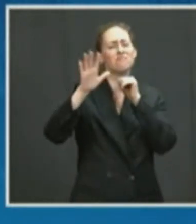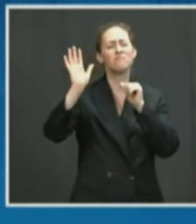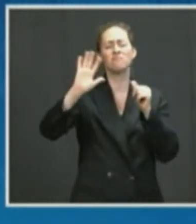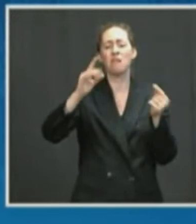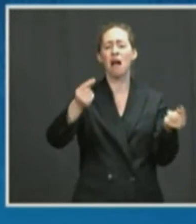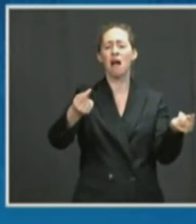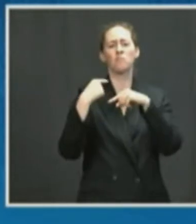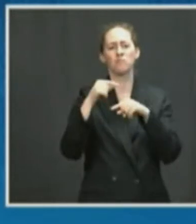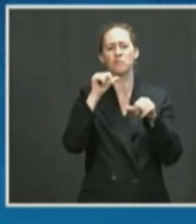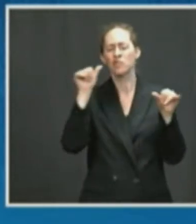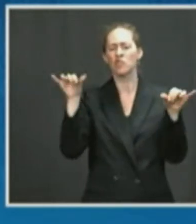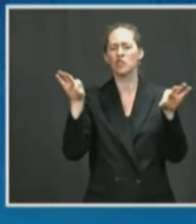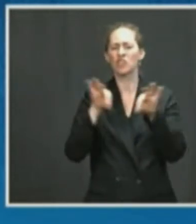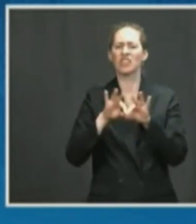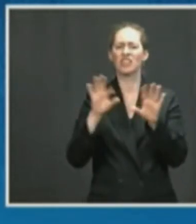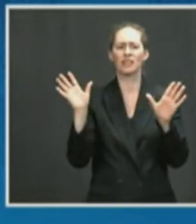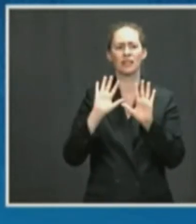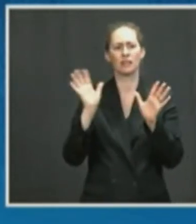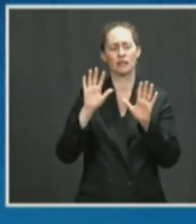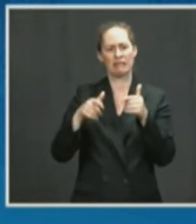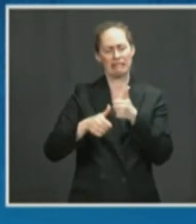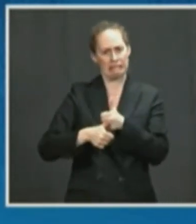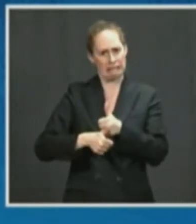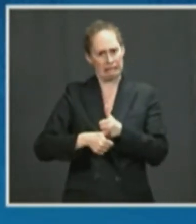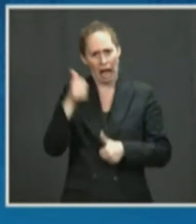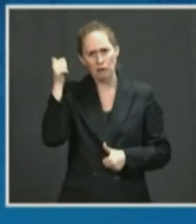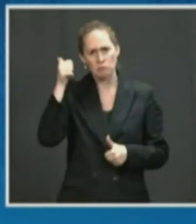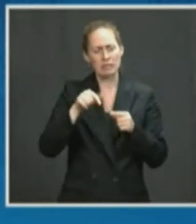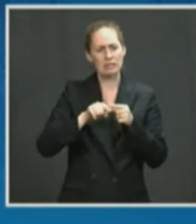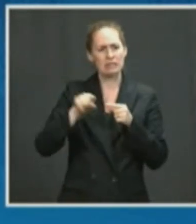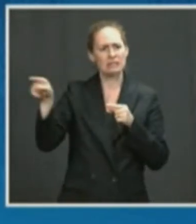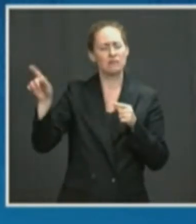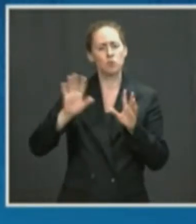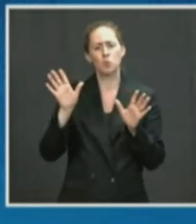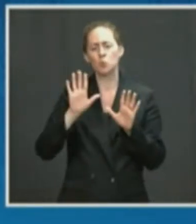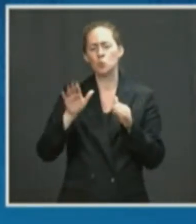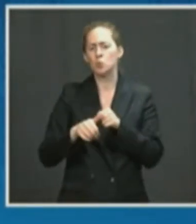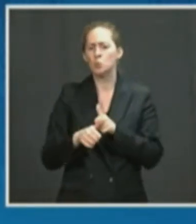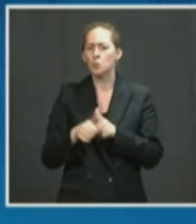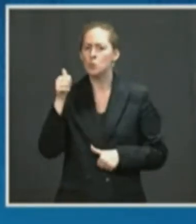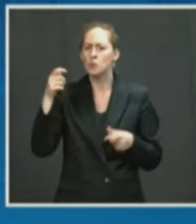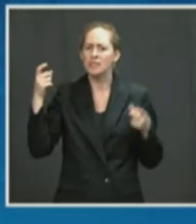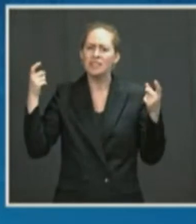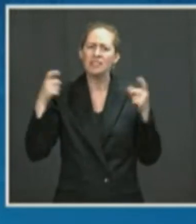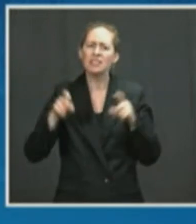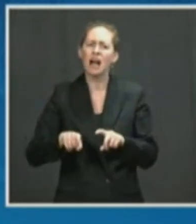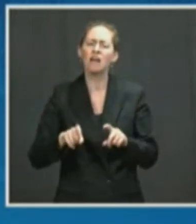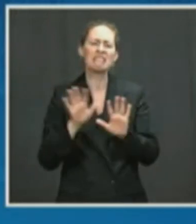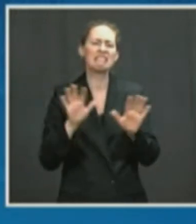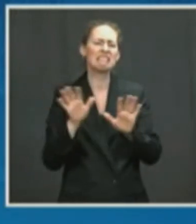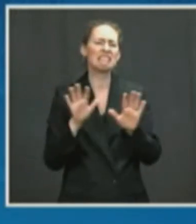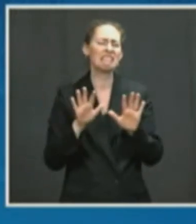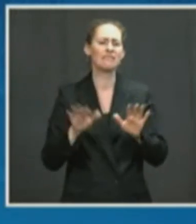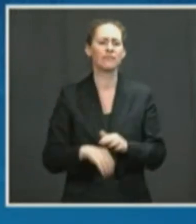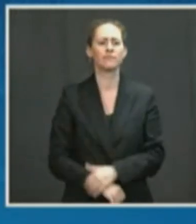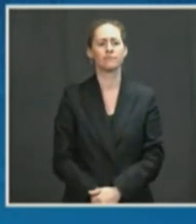an extremely dangerous journey, where in large part the only people who benefit are